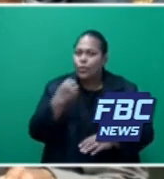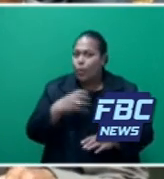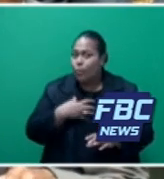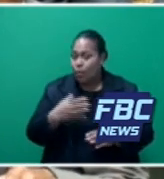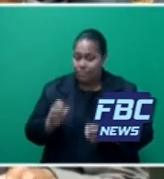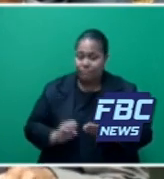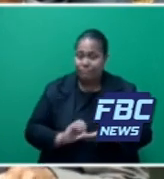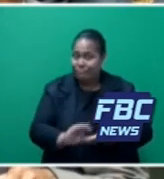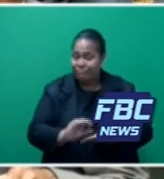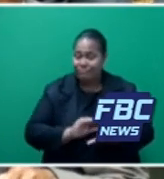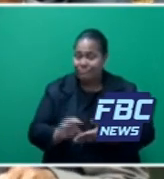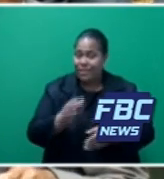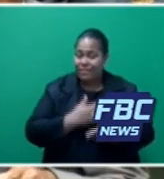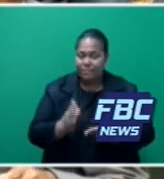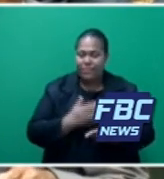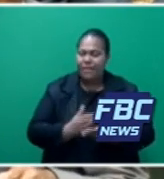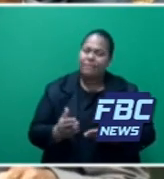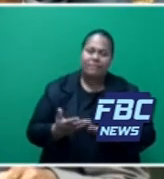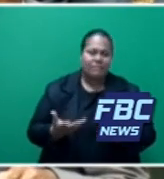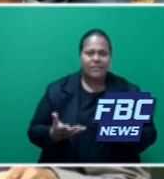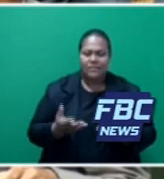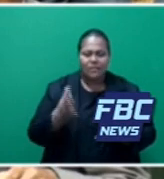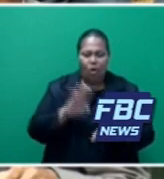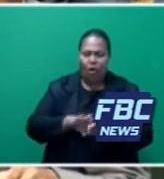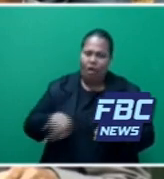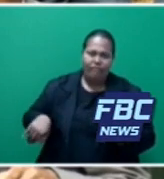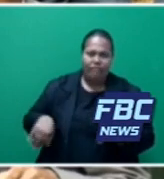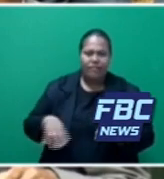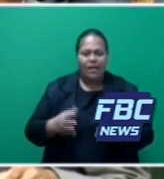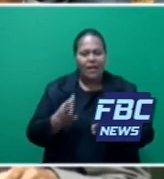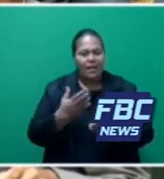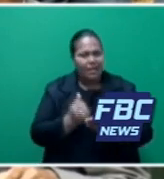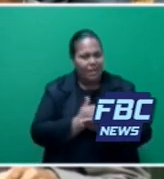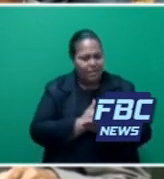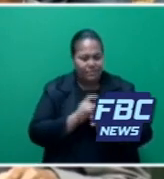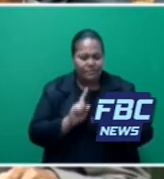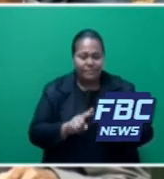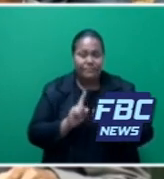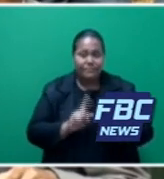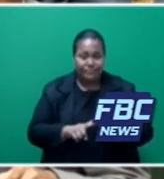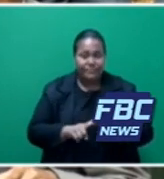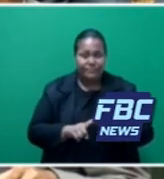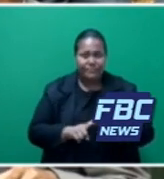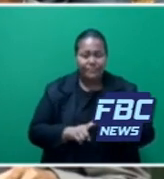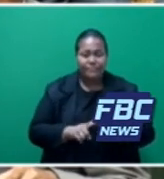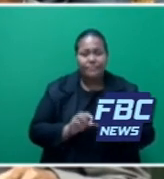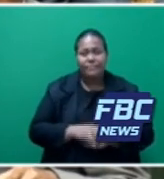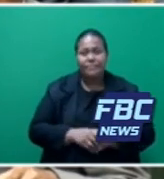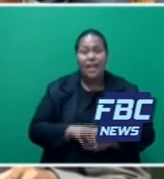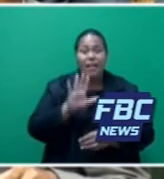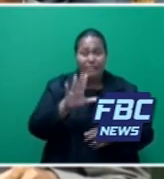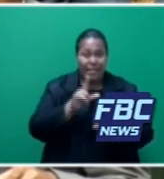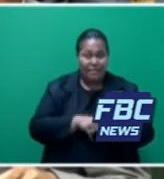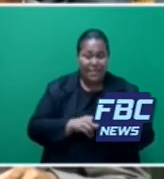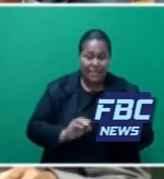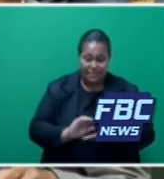years. 3, deactivate accounts for those with no transactions for more than 5